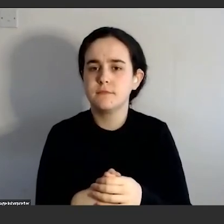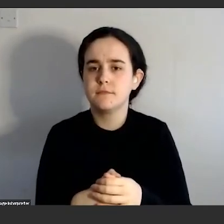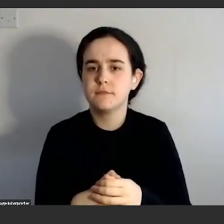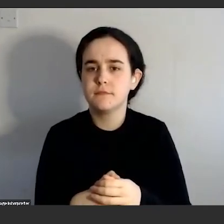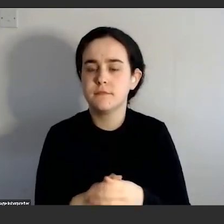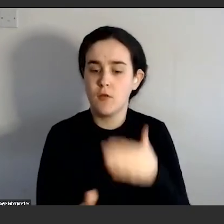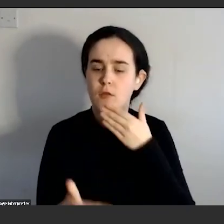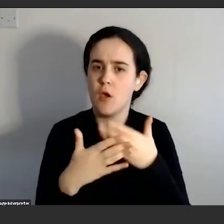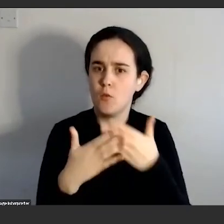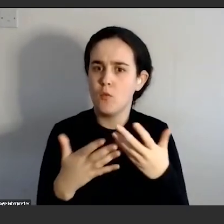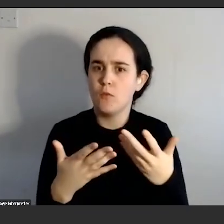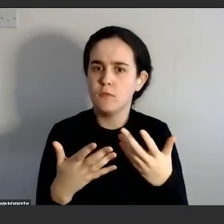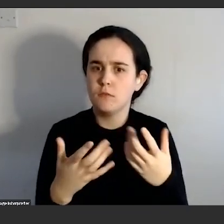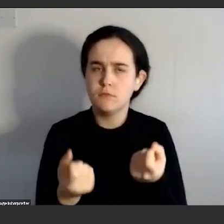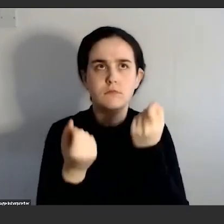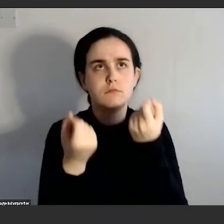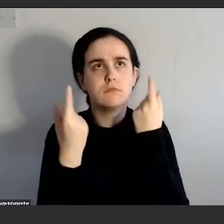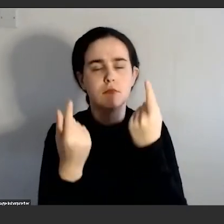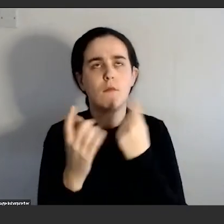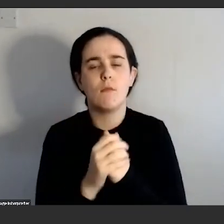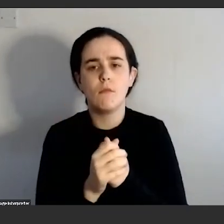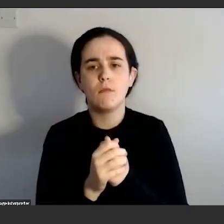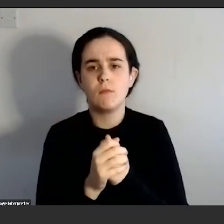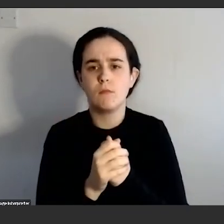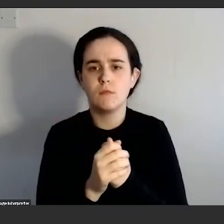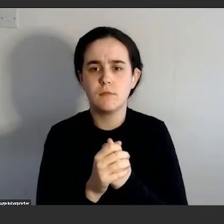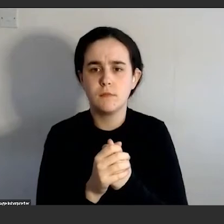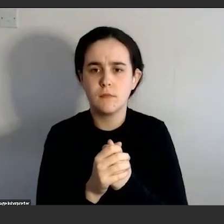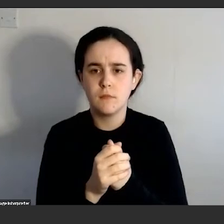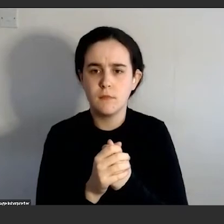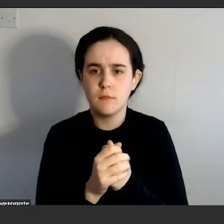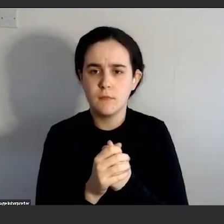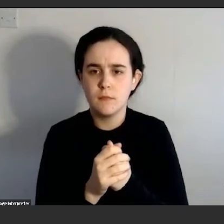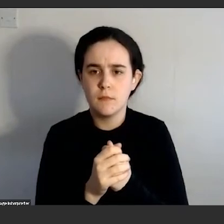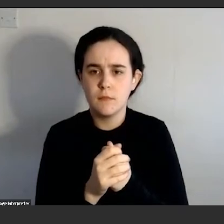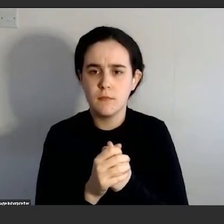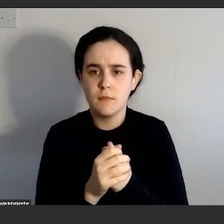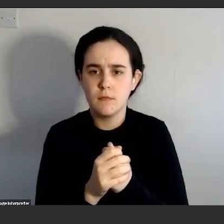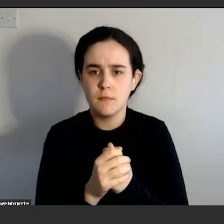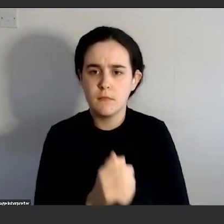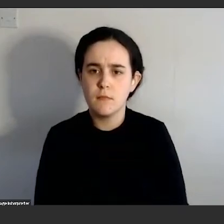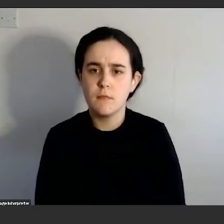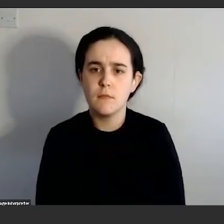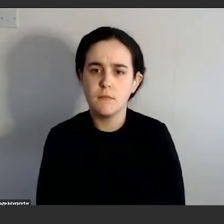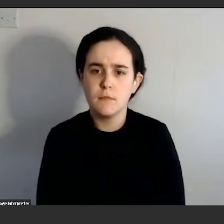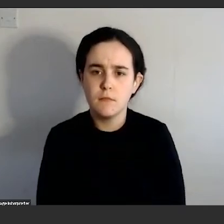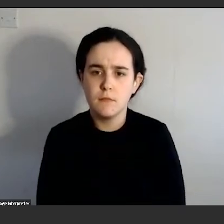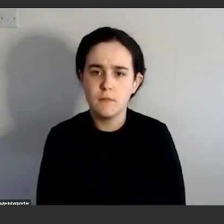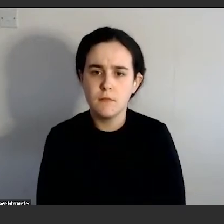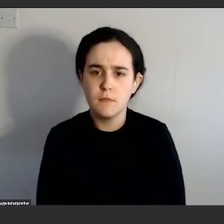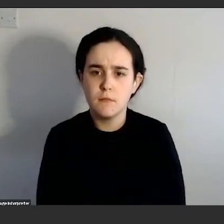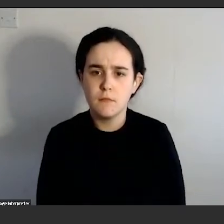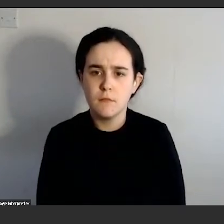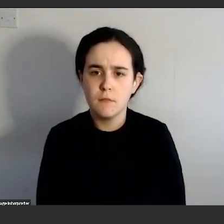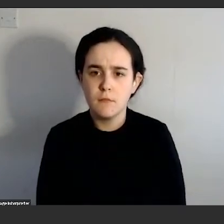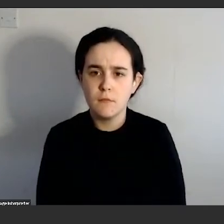I am not an exception. In my introduction, I said that I have lived with an NCD and a disability for the